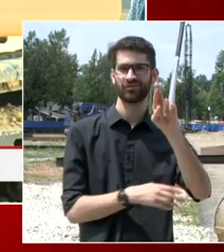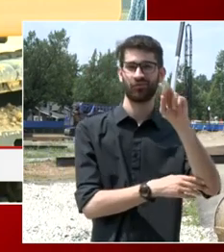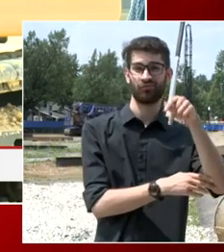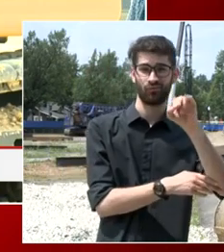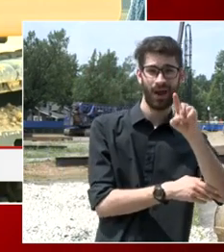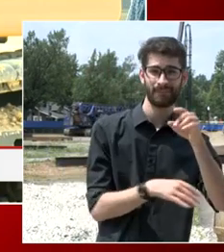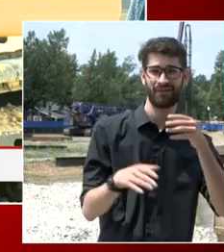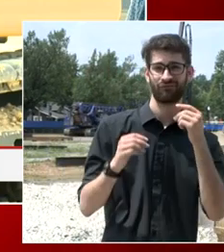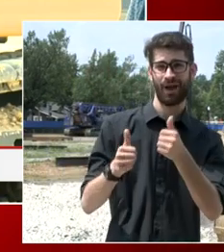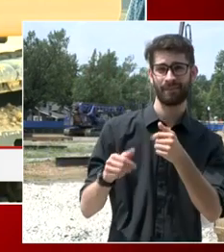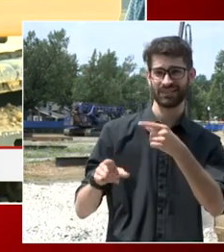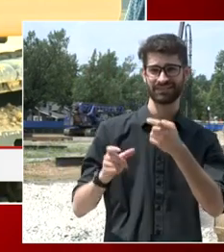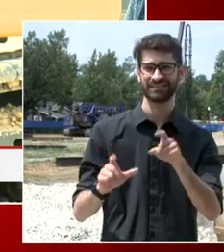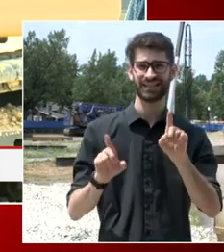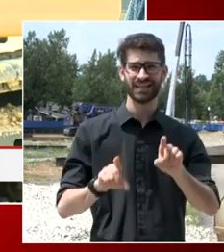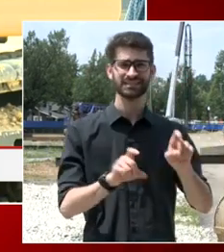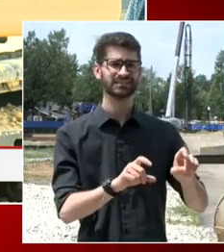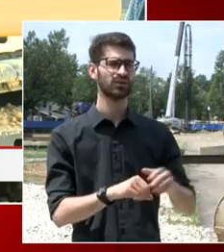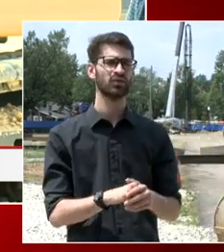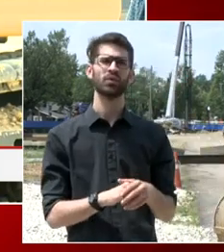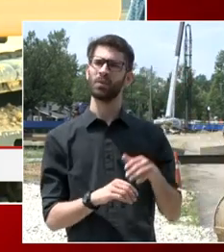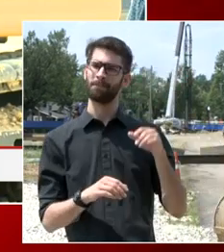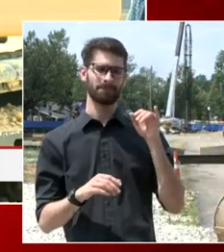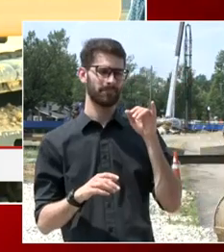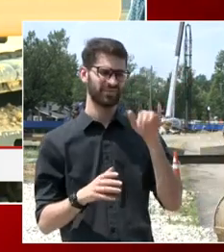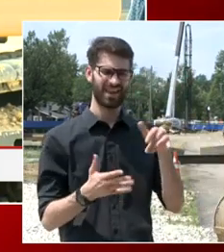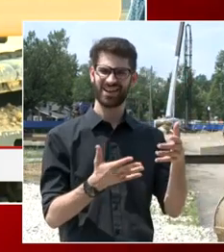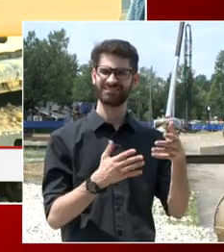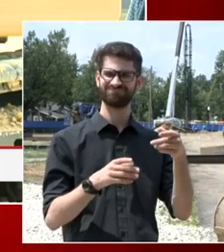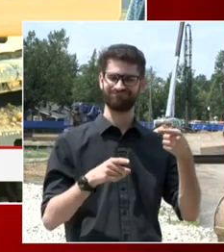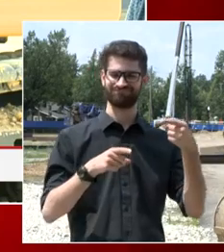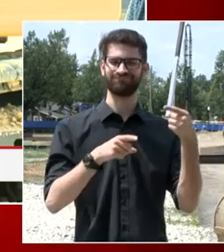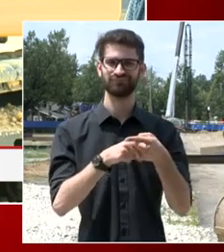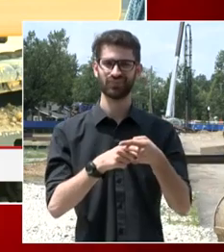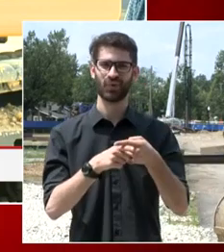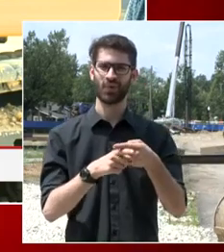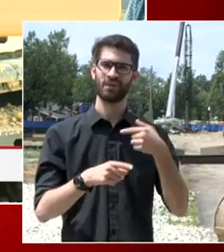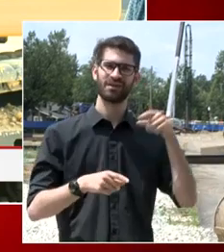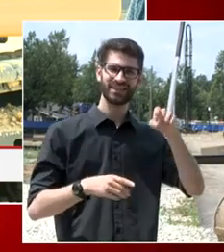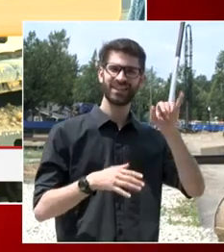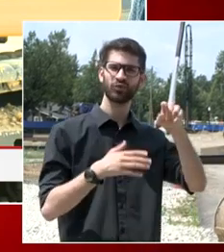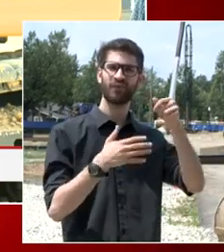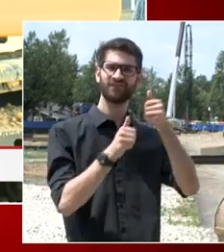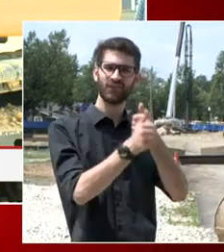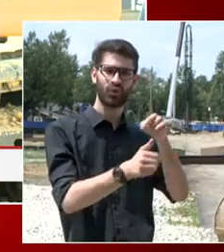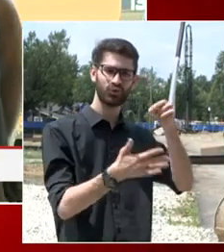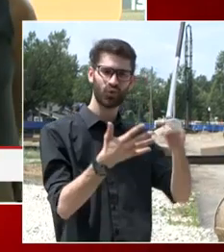terms of the number of specimens that we are able to sequence because they meet that criteria.